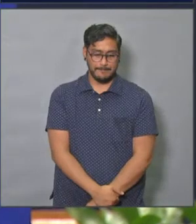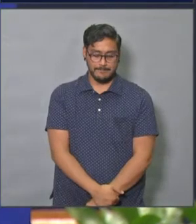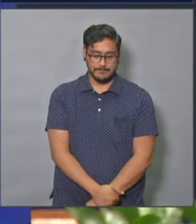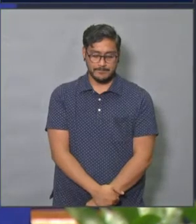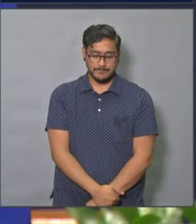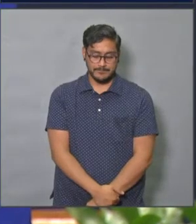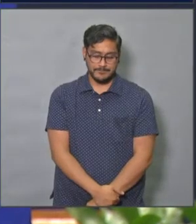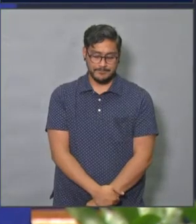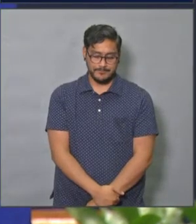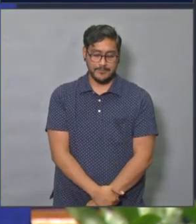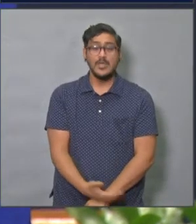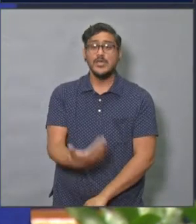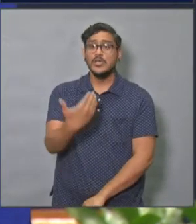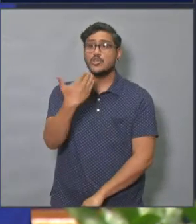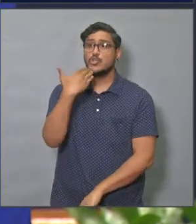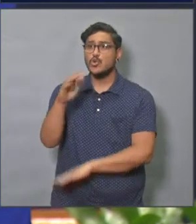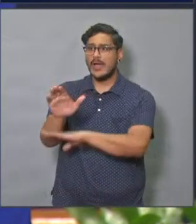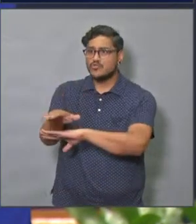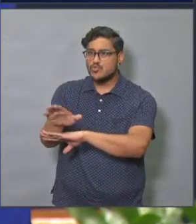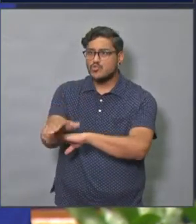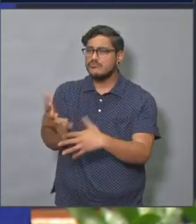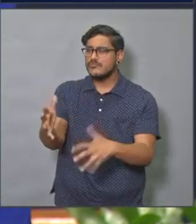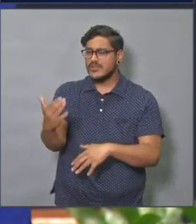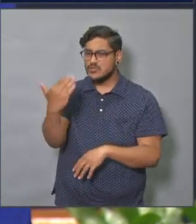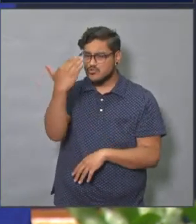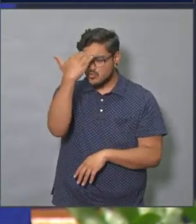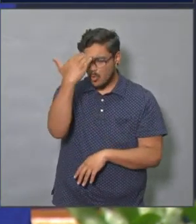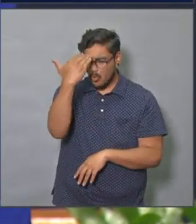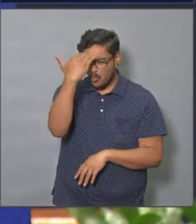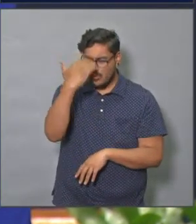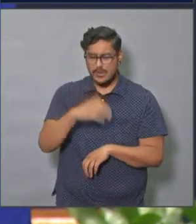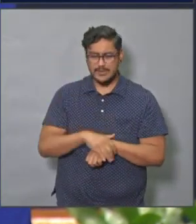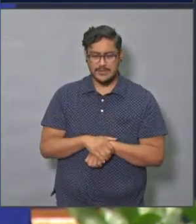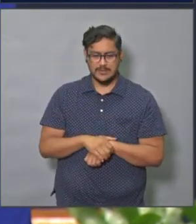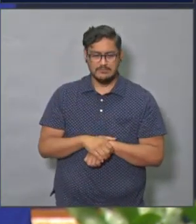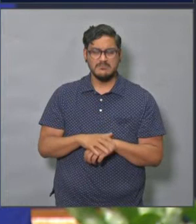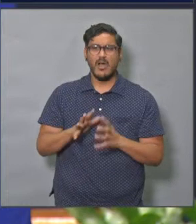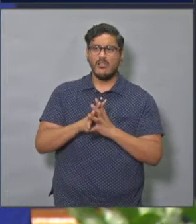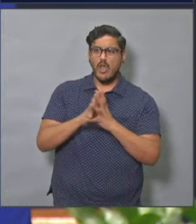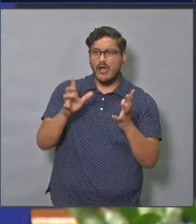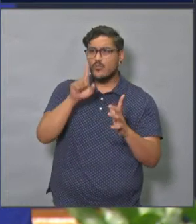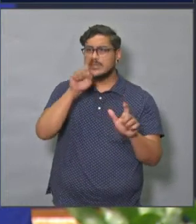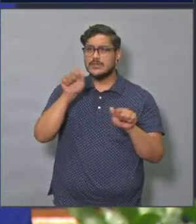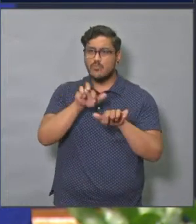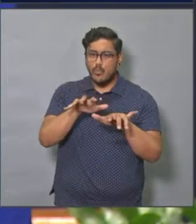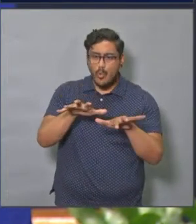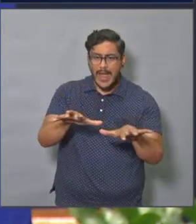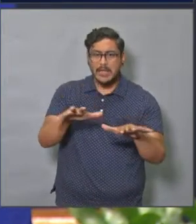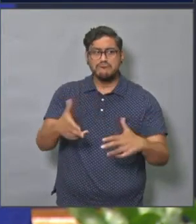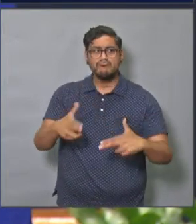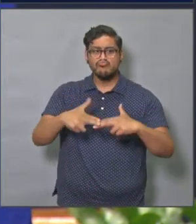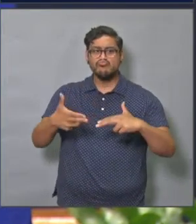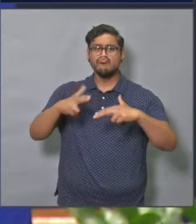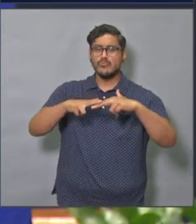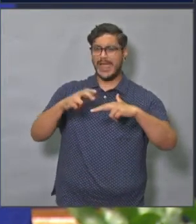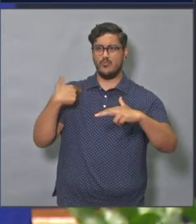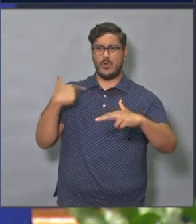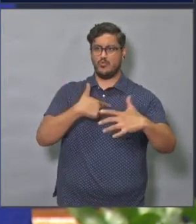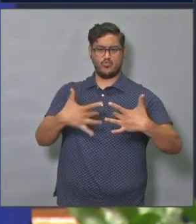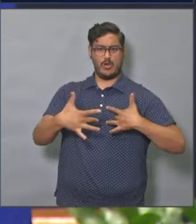afternoon. Doctor, as you know, there's been a lot of talk about the spread and the number of increase and the worry that we're moving too